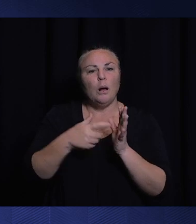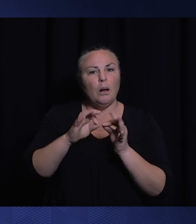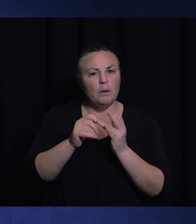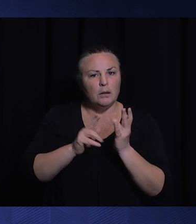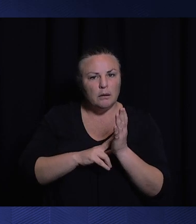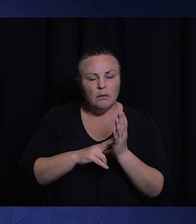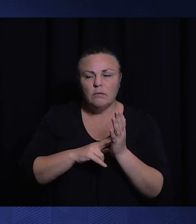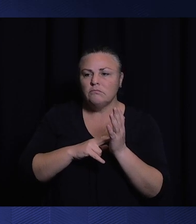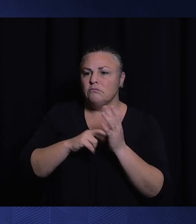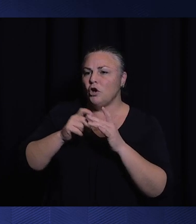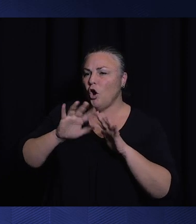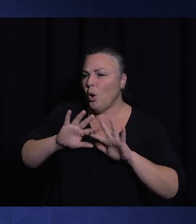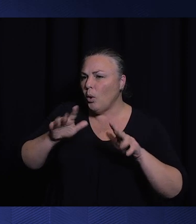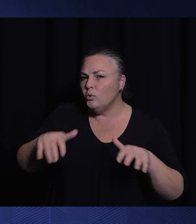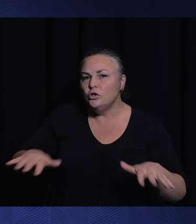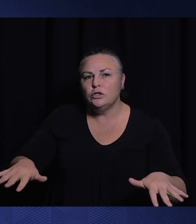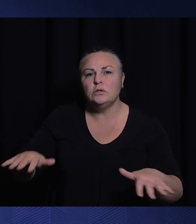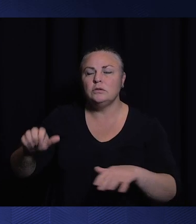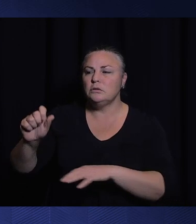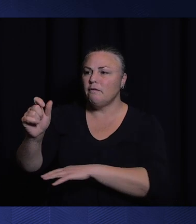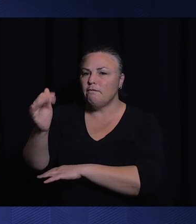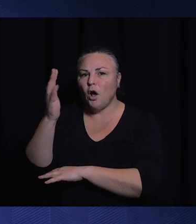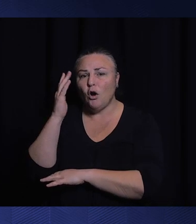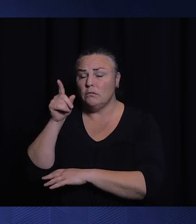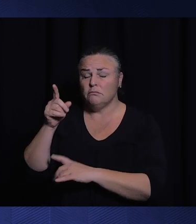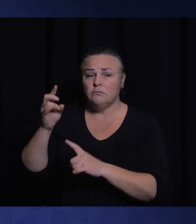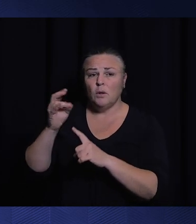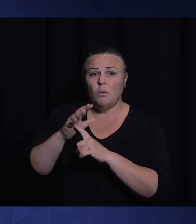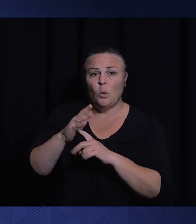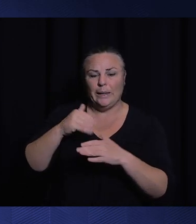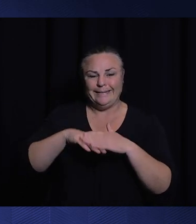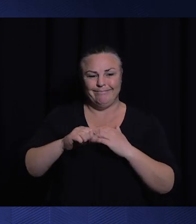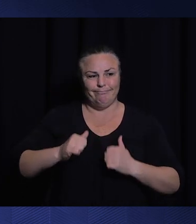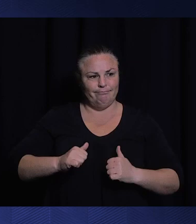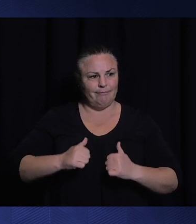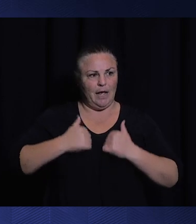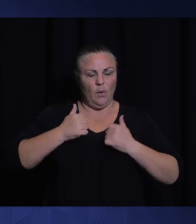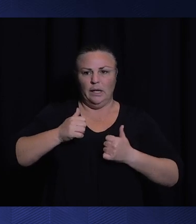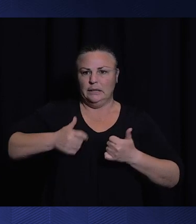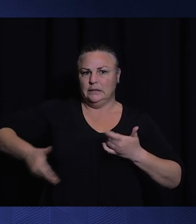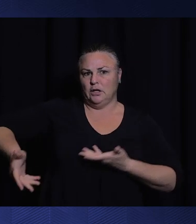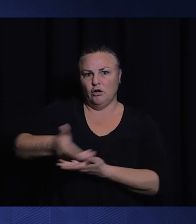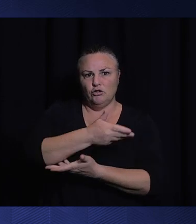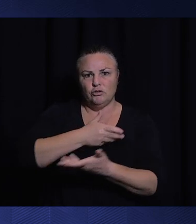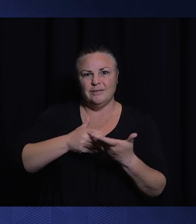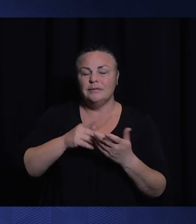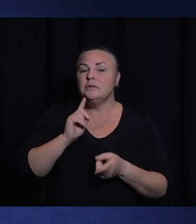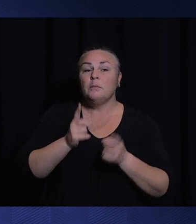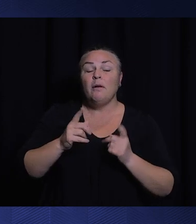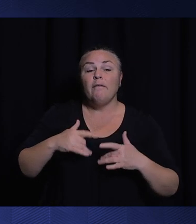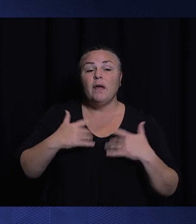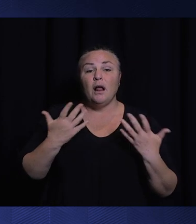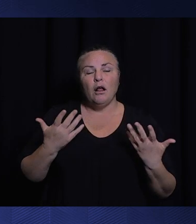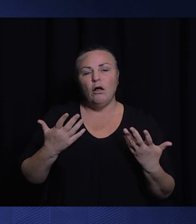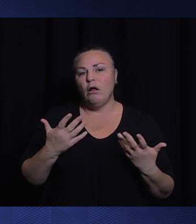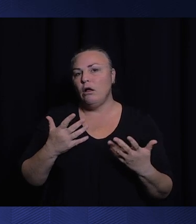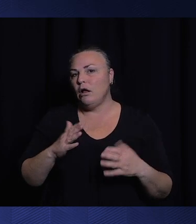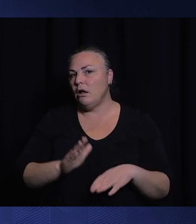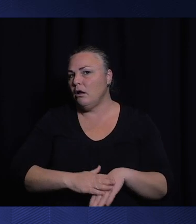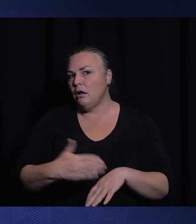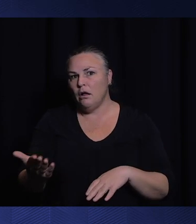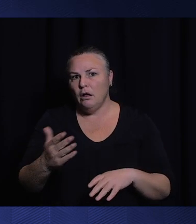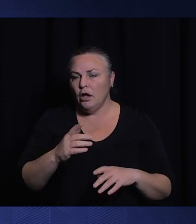are now so central in the whole climate discussion. I'm sure many people would say that's all too late, and an element of that is true.